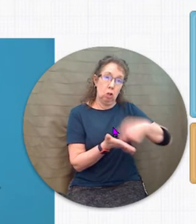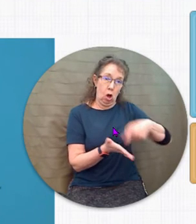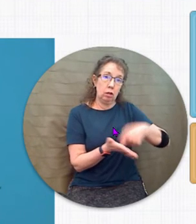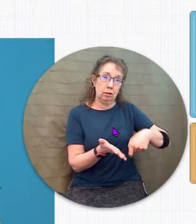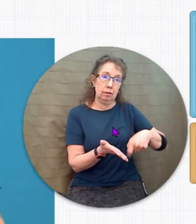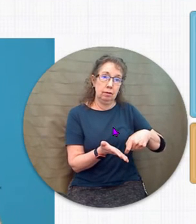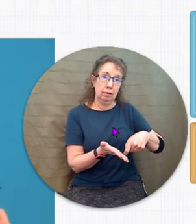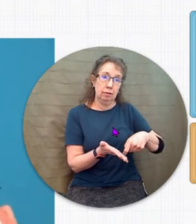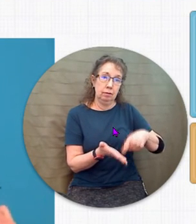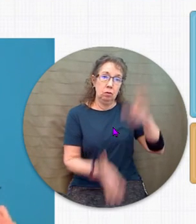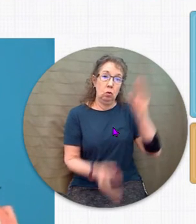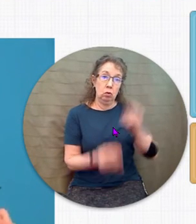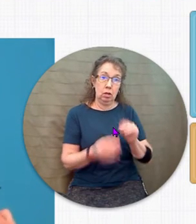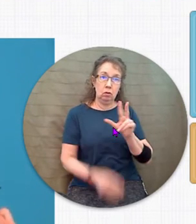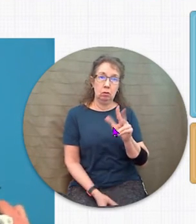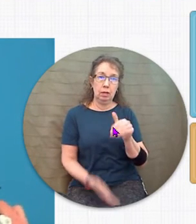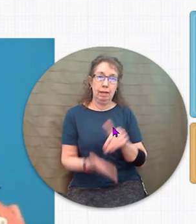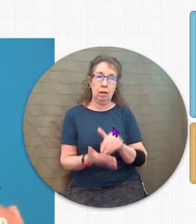get